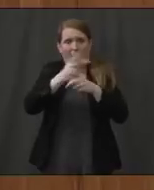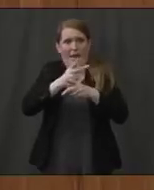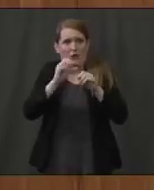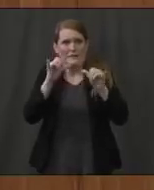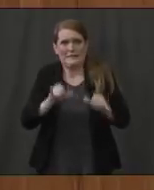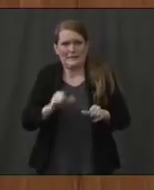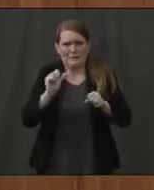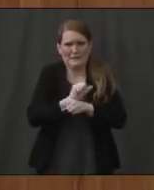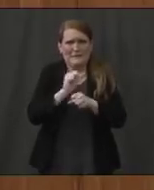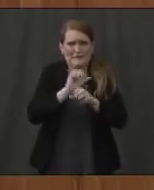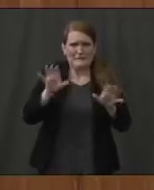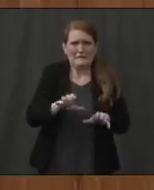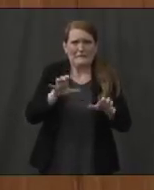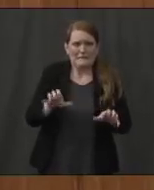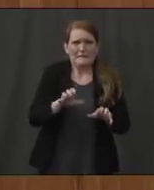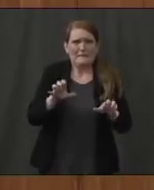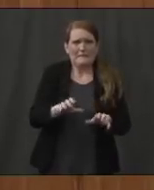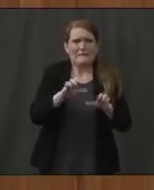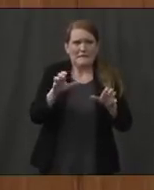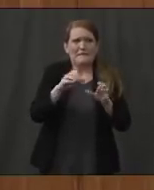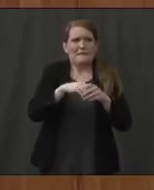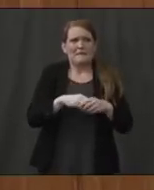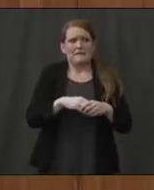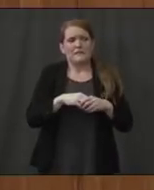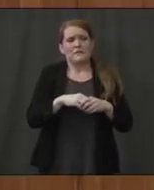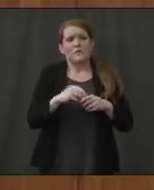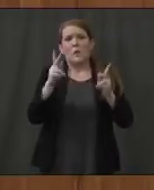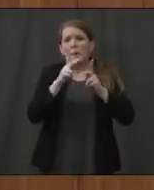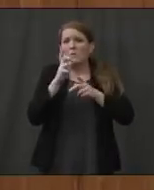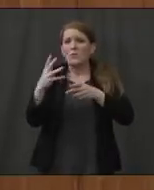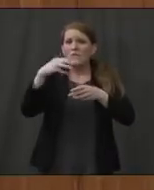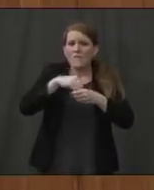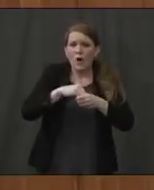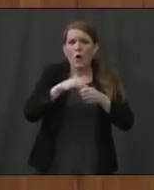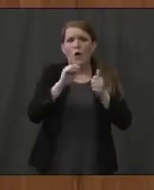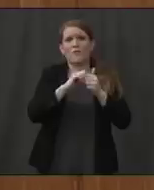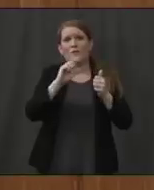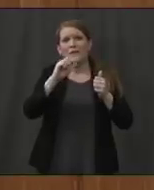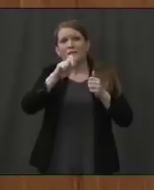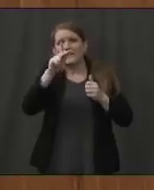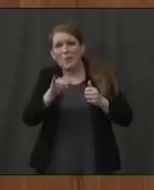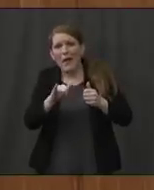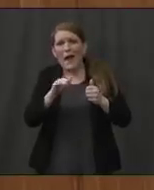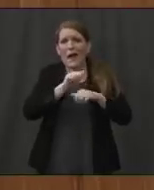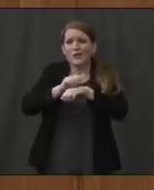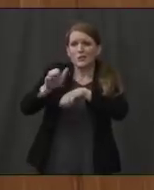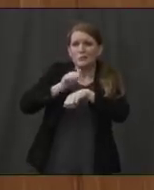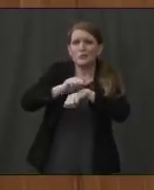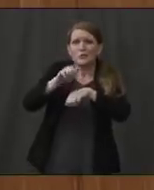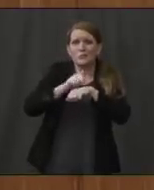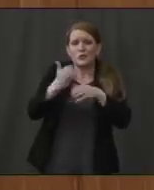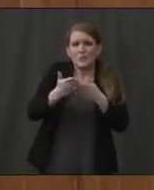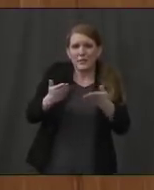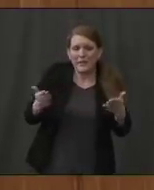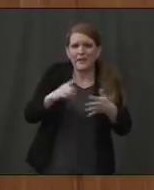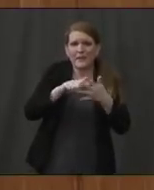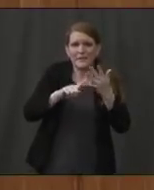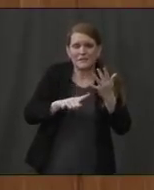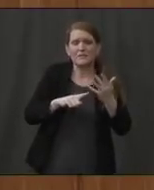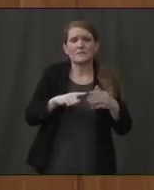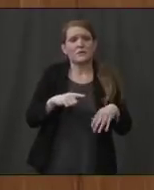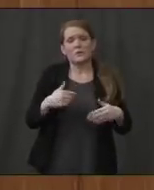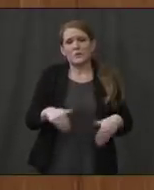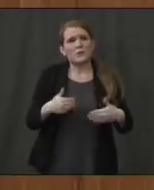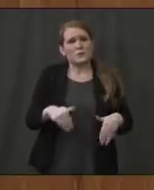chain sourcing and logistics are absolutely critical to this effort. But in addition to what each one of our systems across the state are doing,